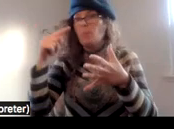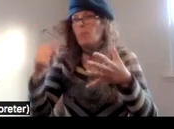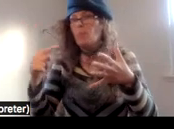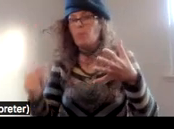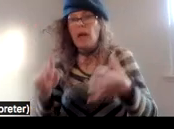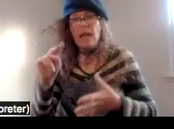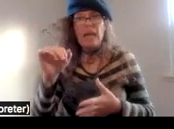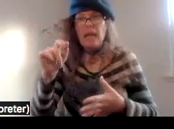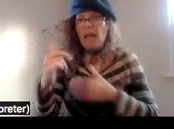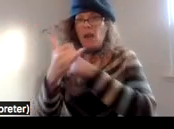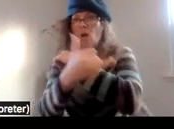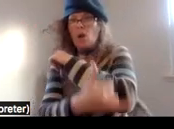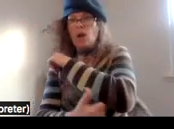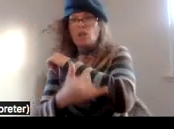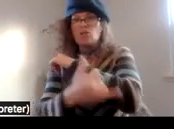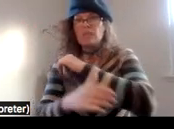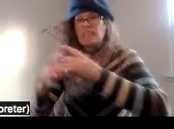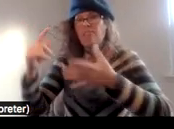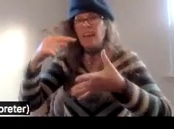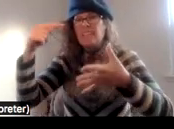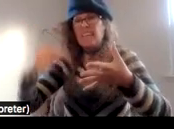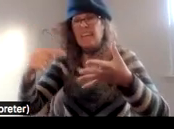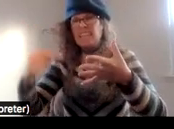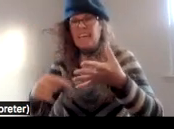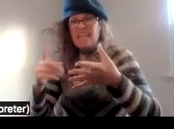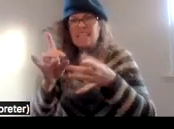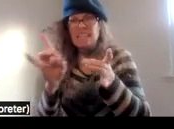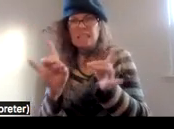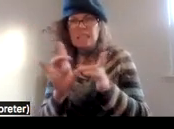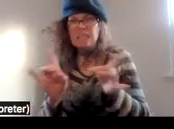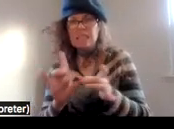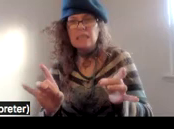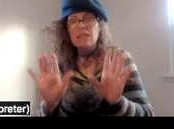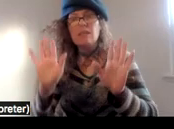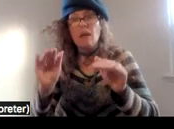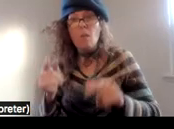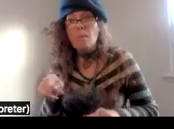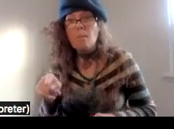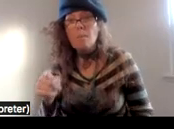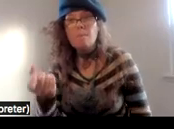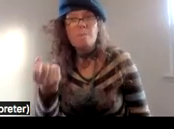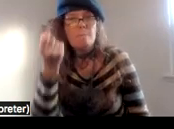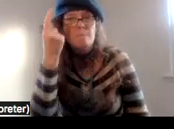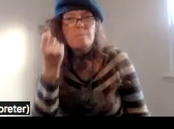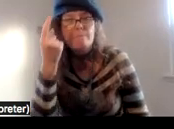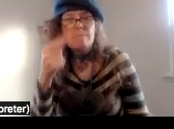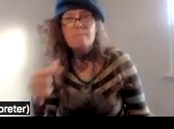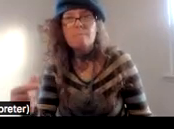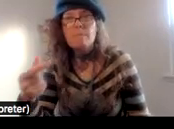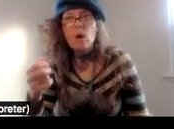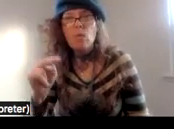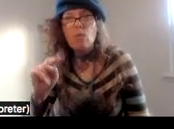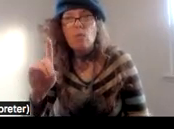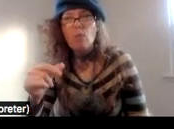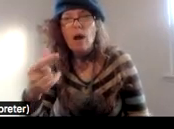countries are going to give them all this and that just understand it's groundhog day